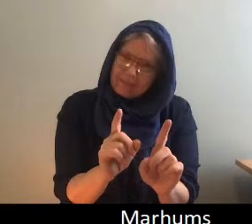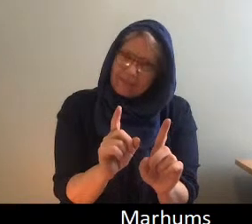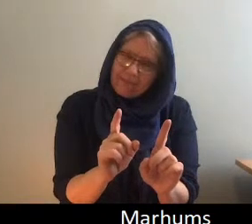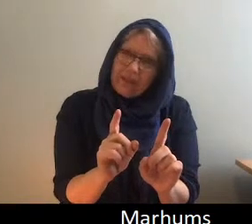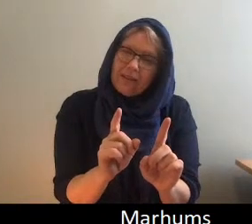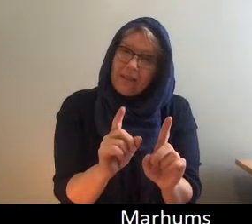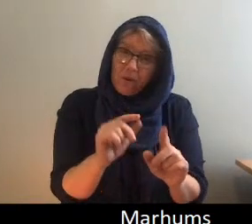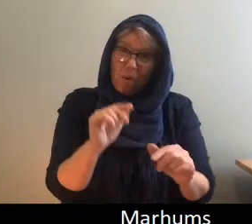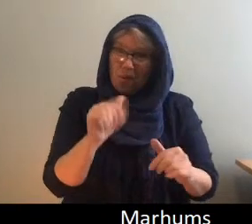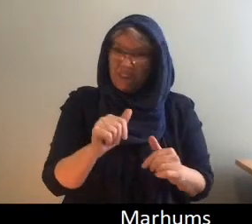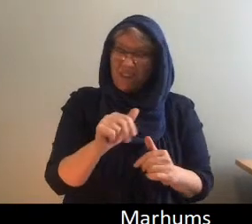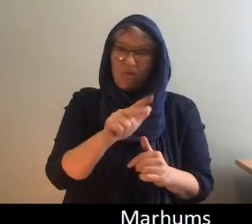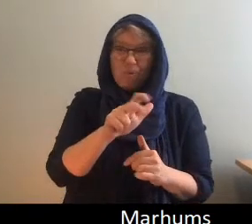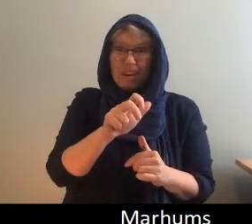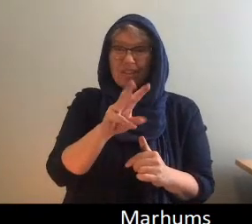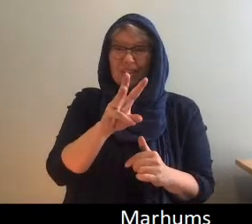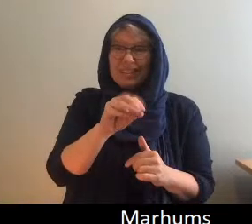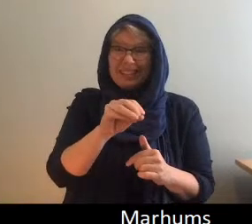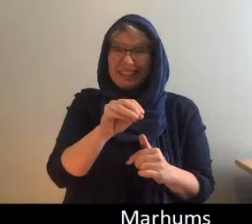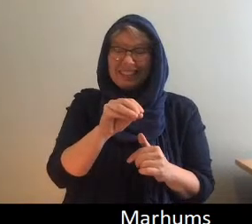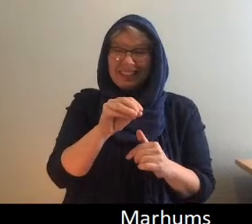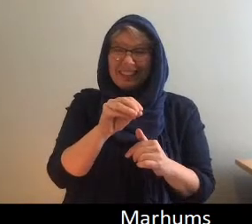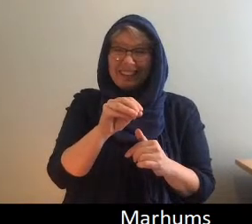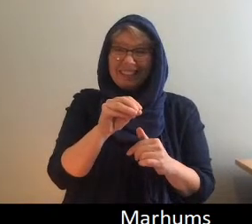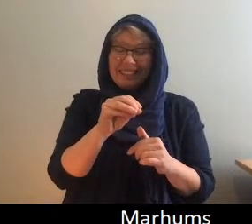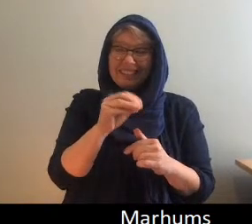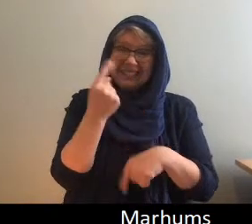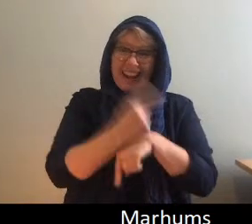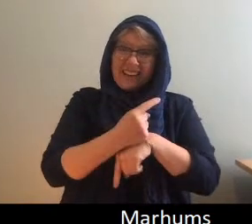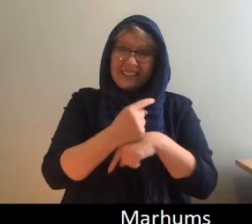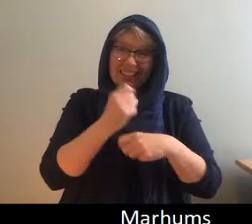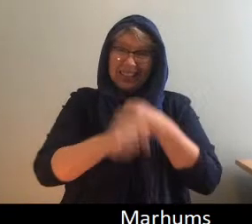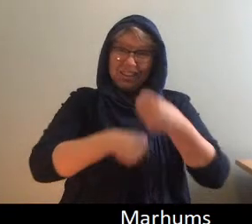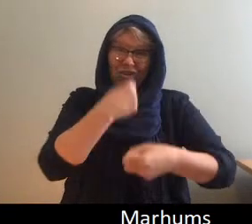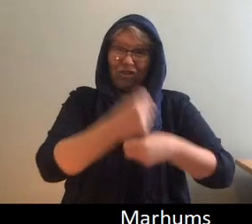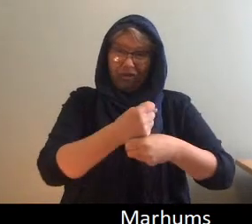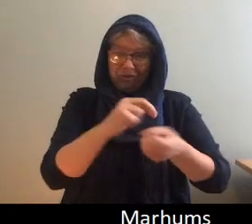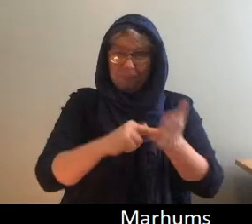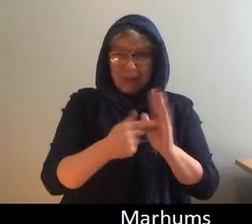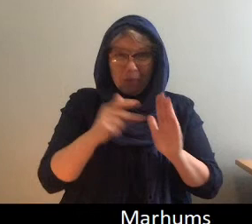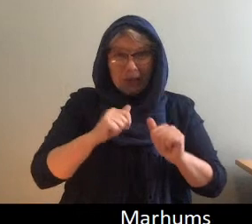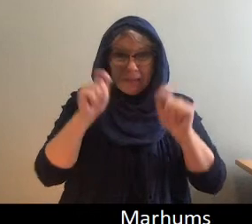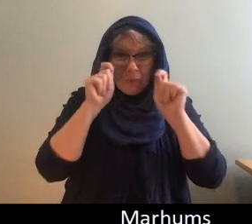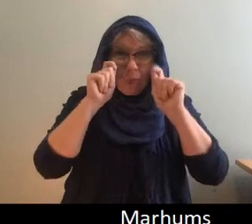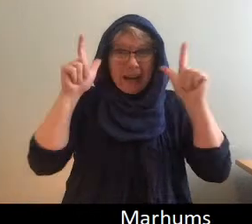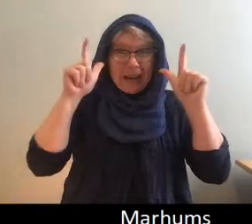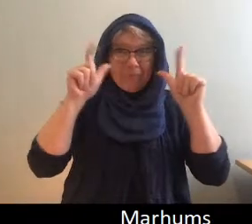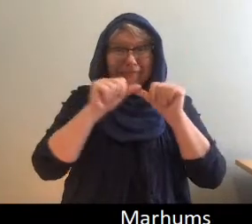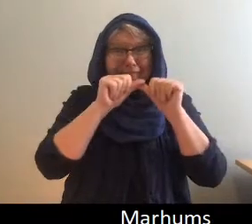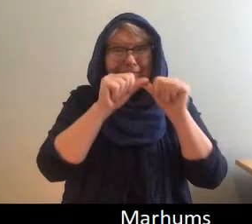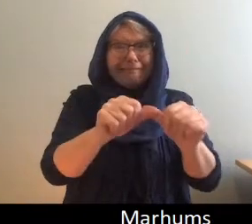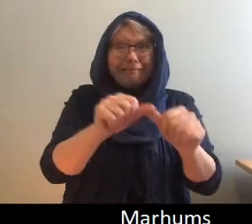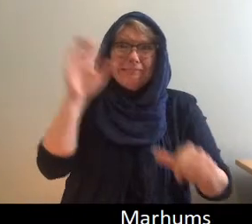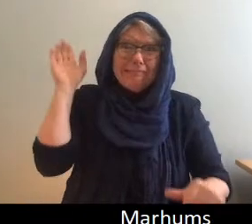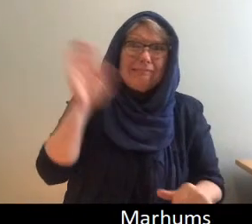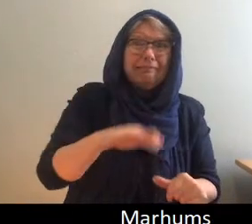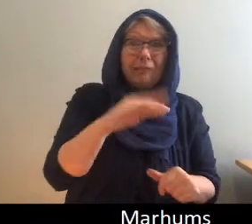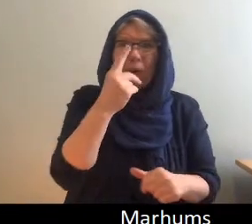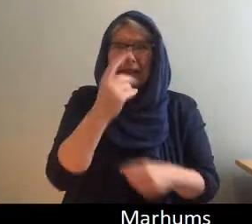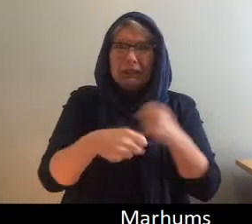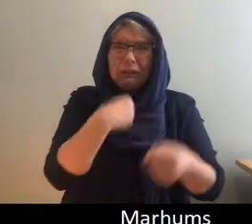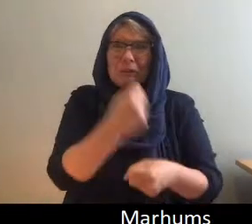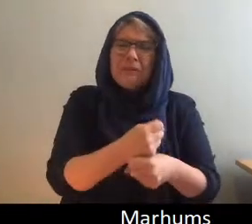forgiveness easier. And of course, Allah subhanahu wa ta'ala, you know, answers his beloved Habib, his beloved Messenger, his beloved